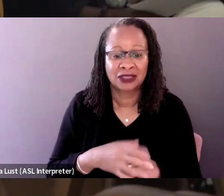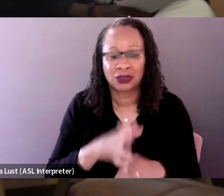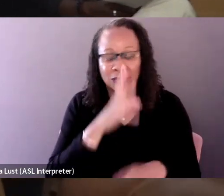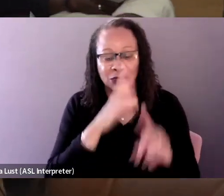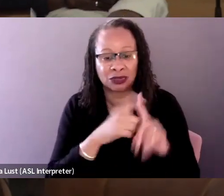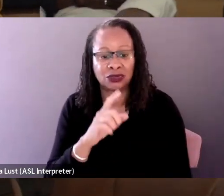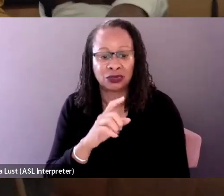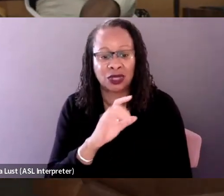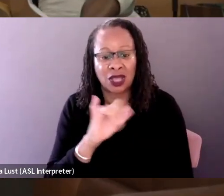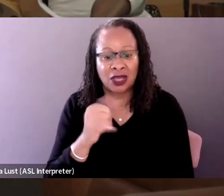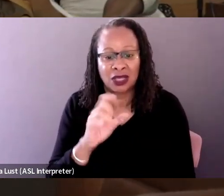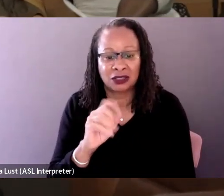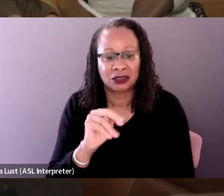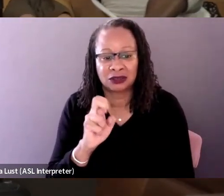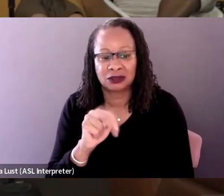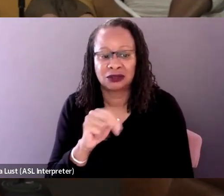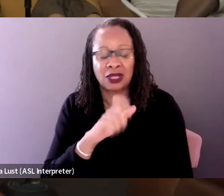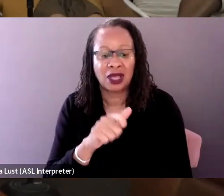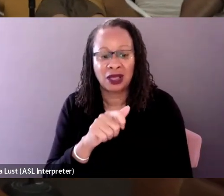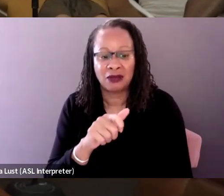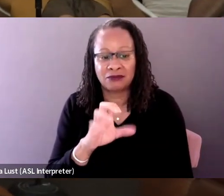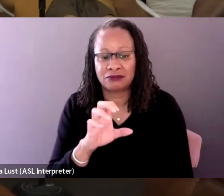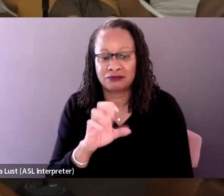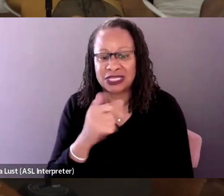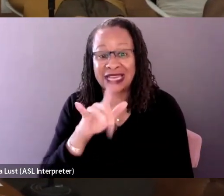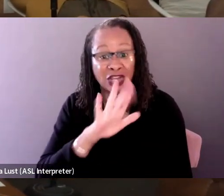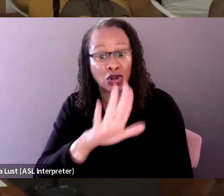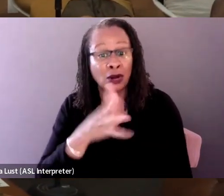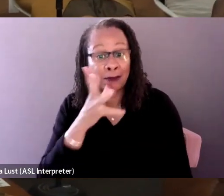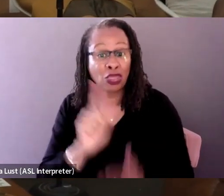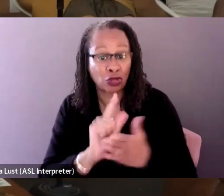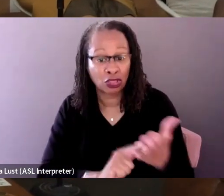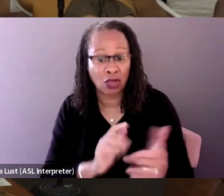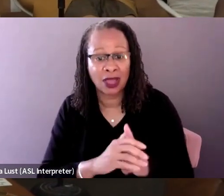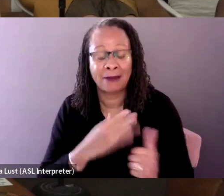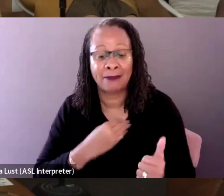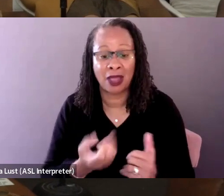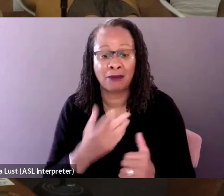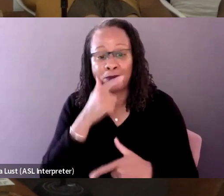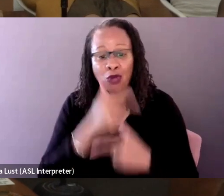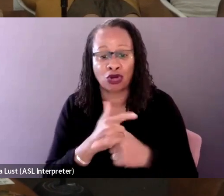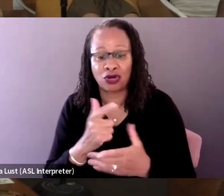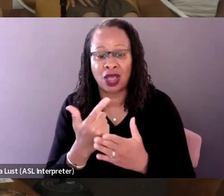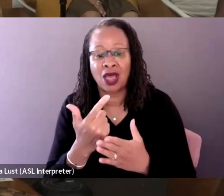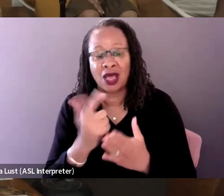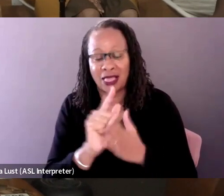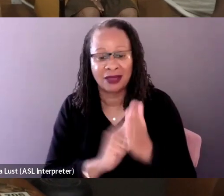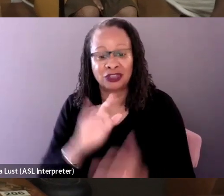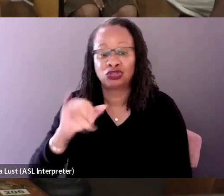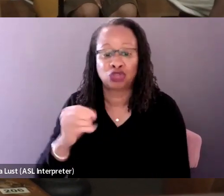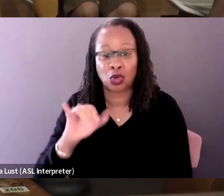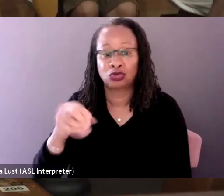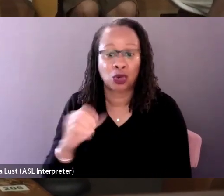is like a brilliant Haitian filmmaker, and Yolande, my partner of 12 years, and Jojo, who is also related to the family and did